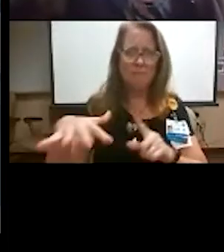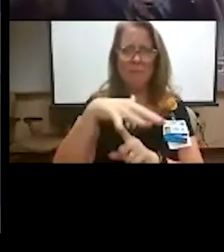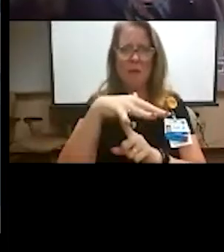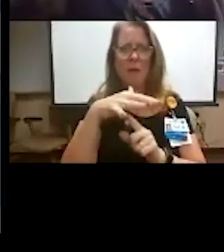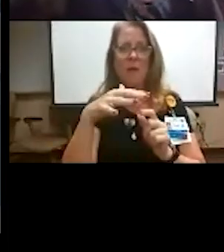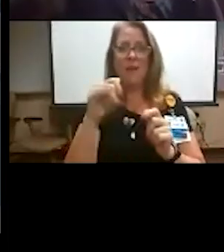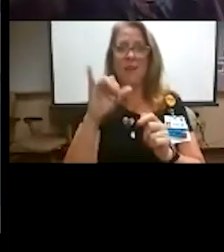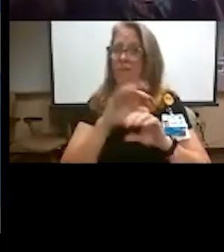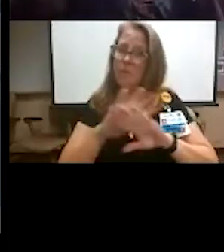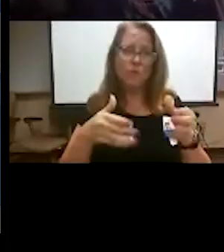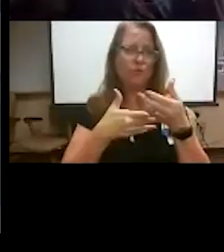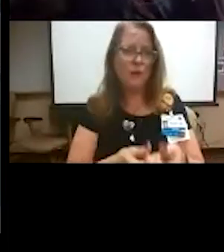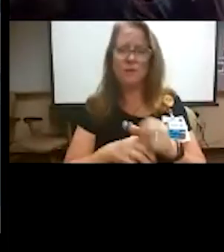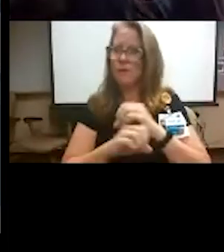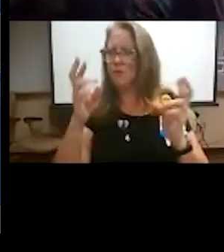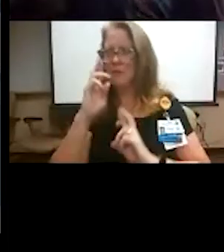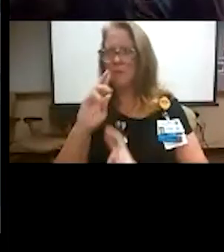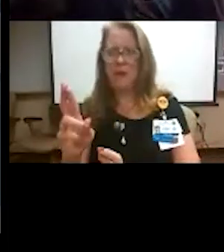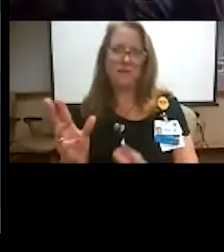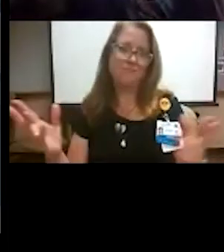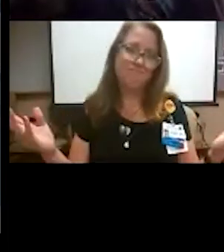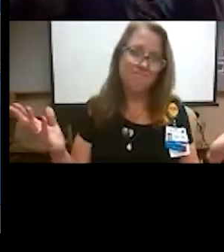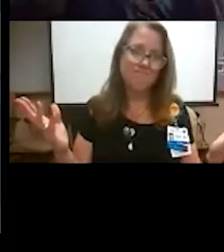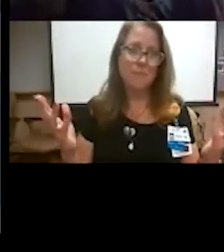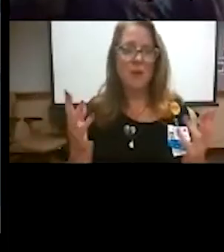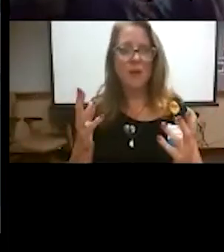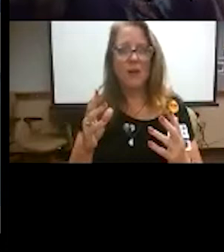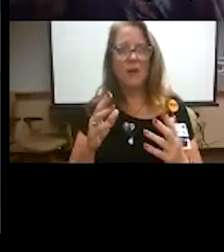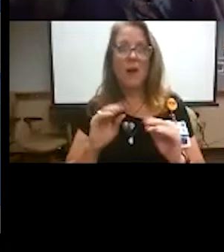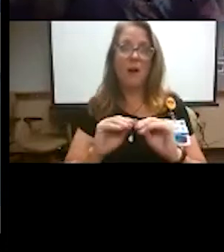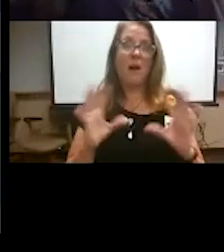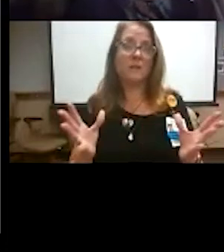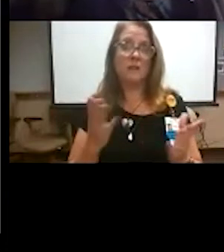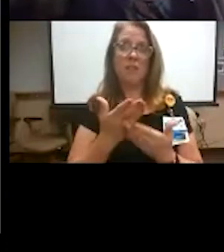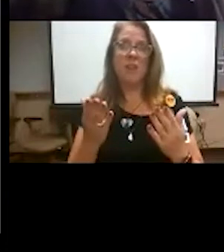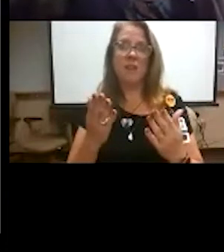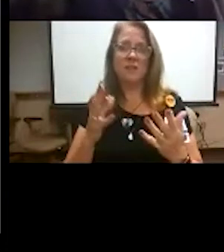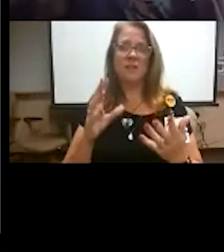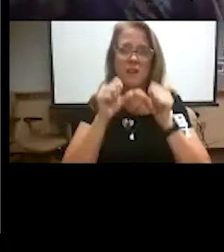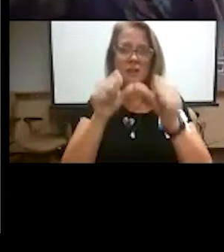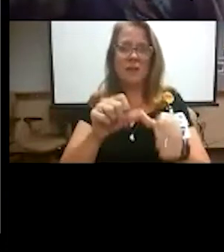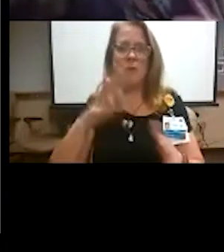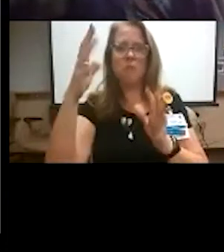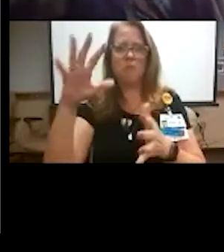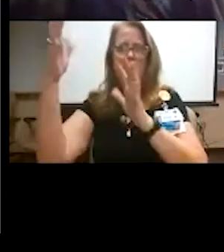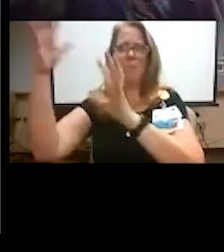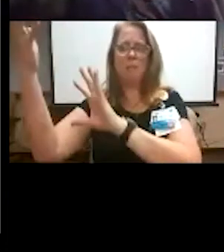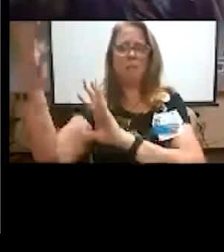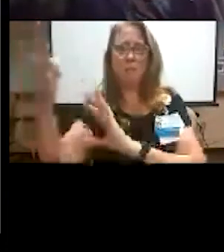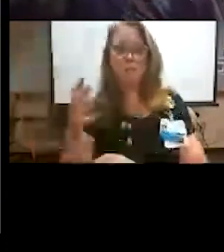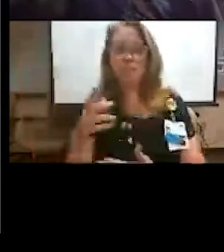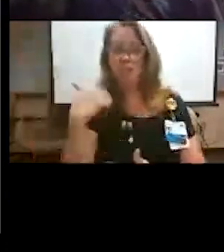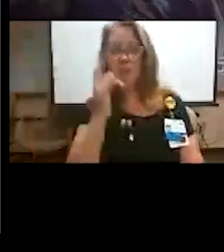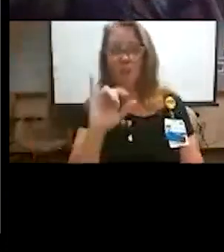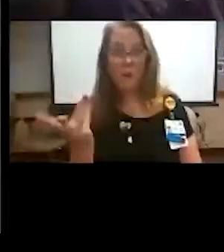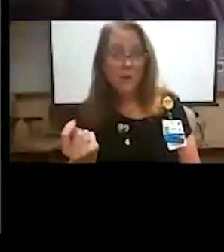and respect. So no wonder things continue to go haywire. What does that look like?